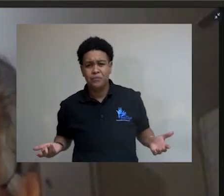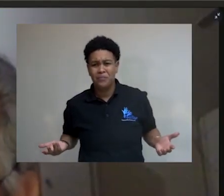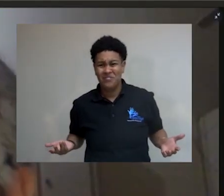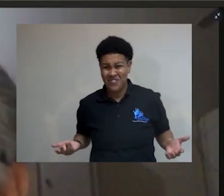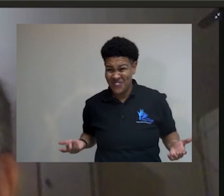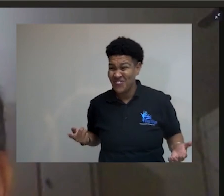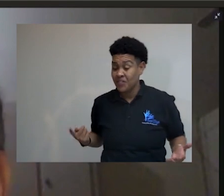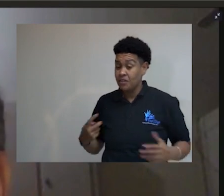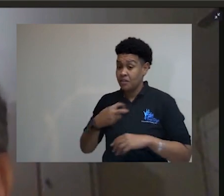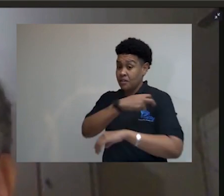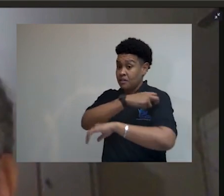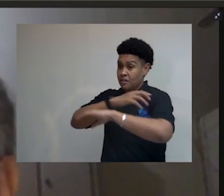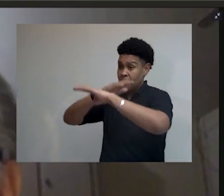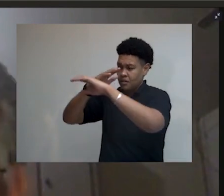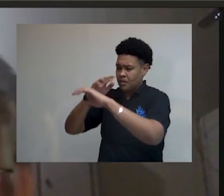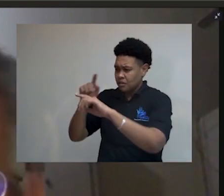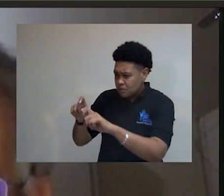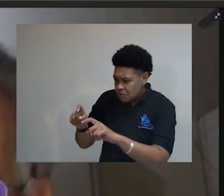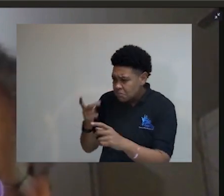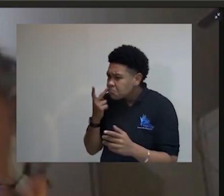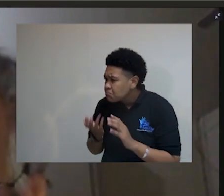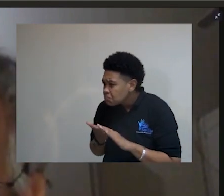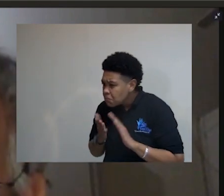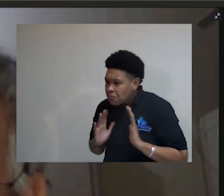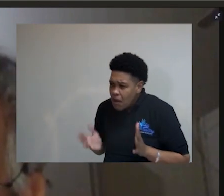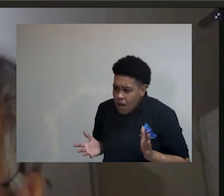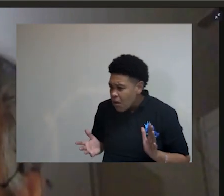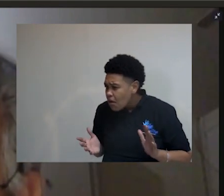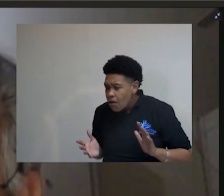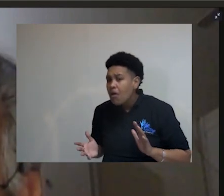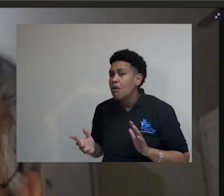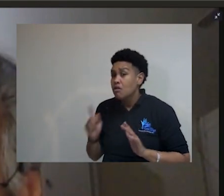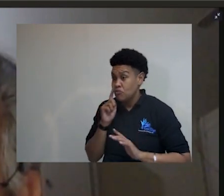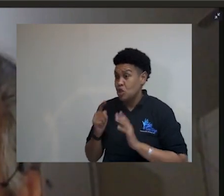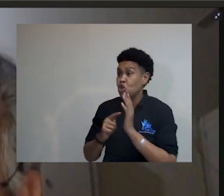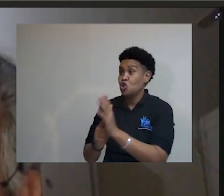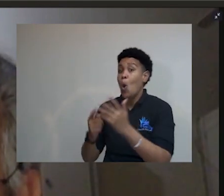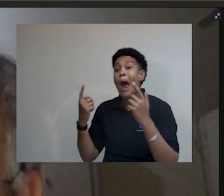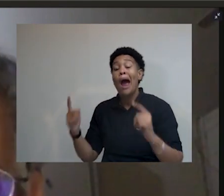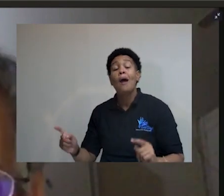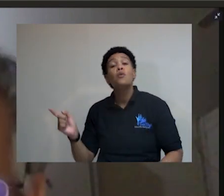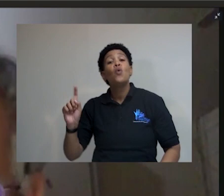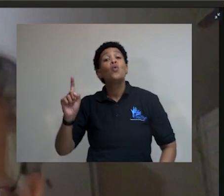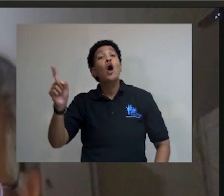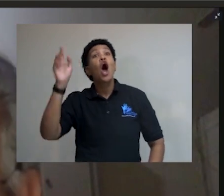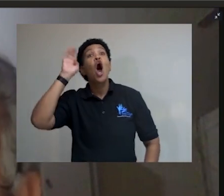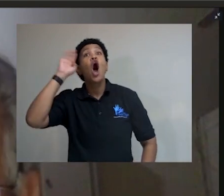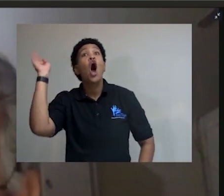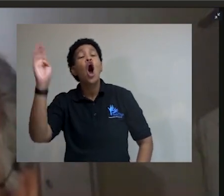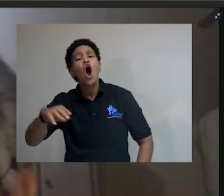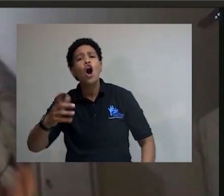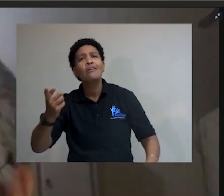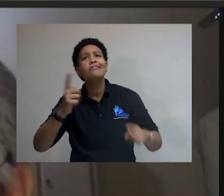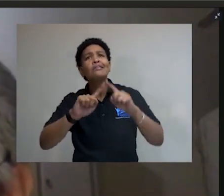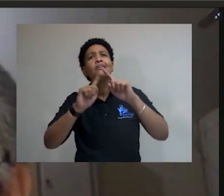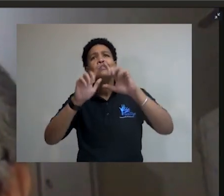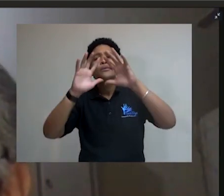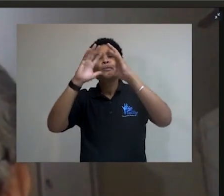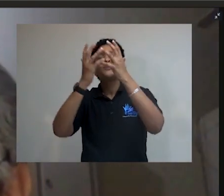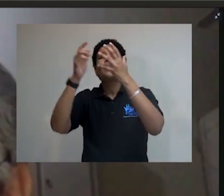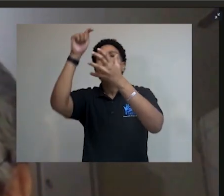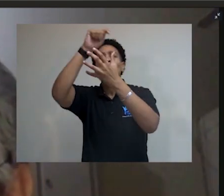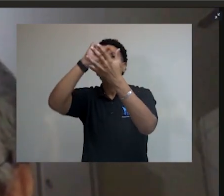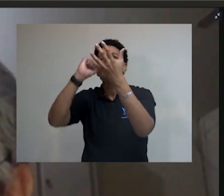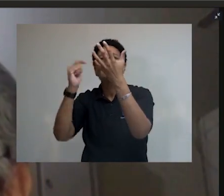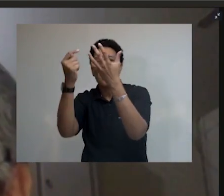Vaccine trials have shown they have been taking place on all continents,